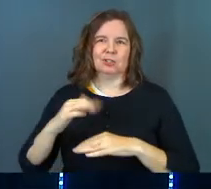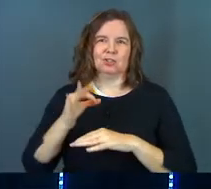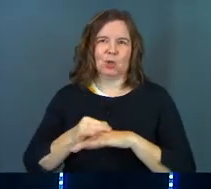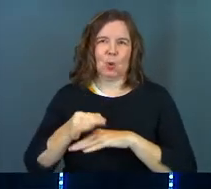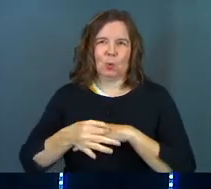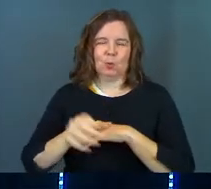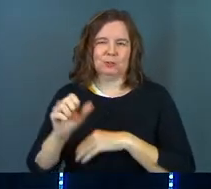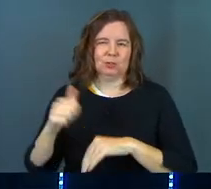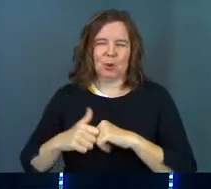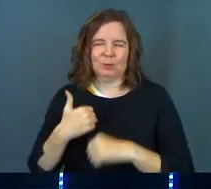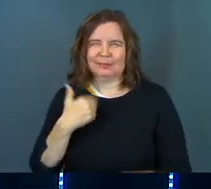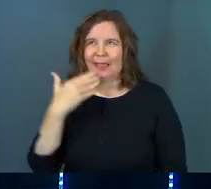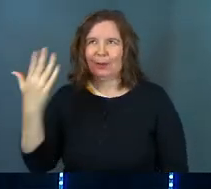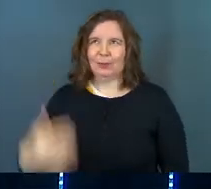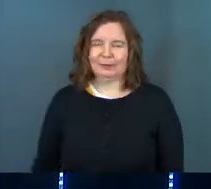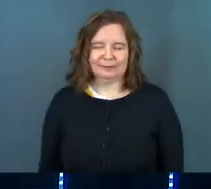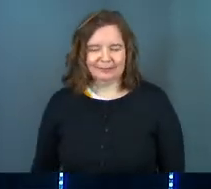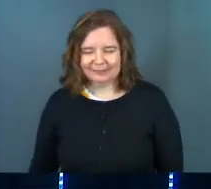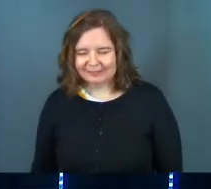Stones, thank you.